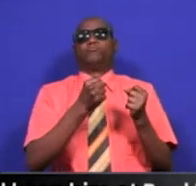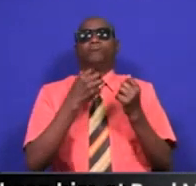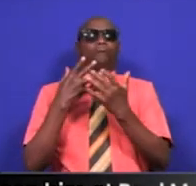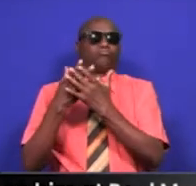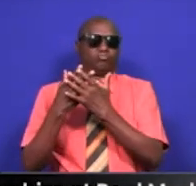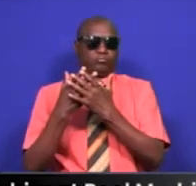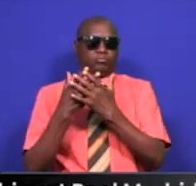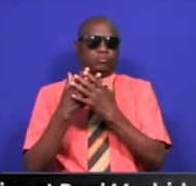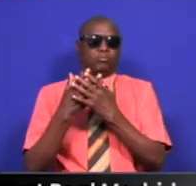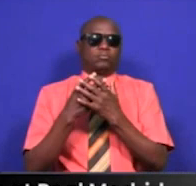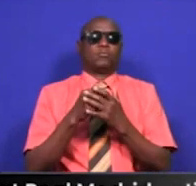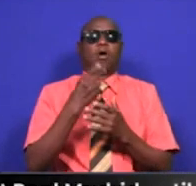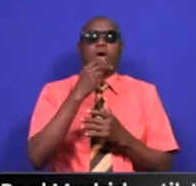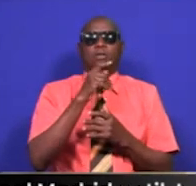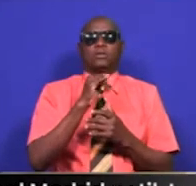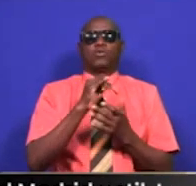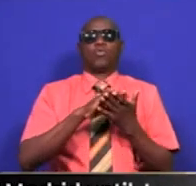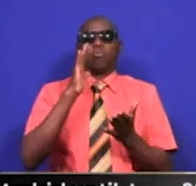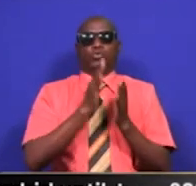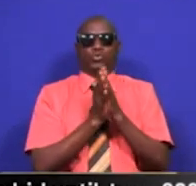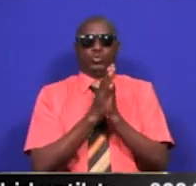reporter Grace Ahati with more on the story.